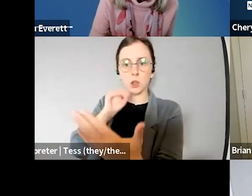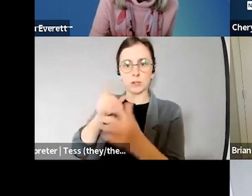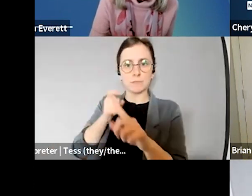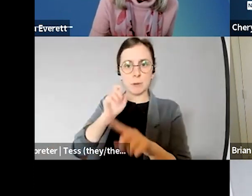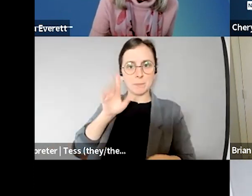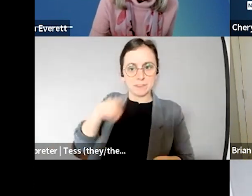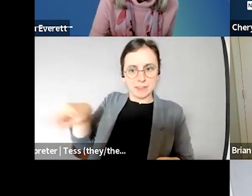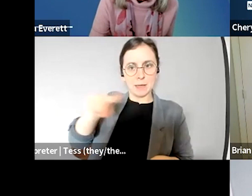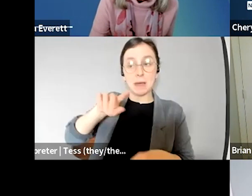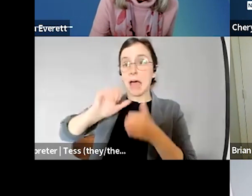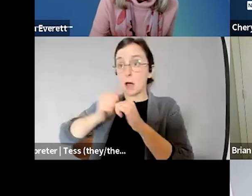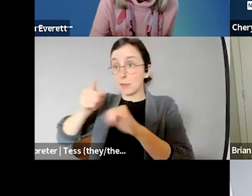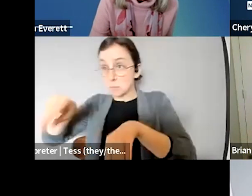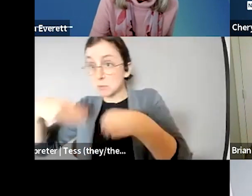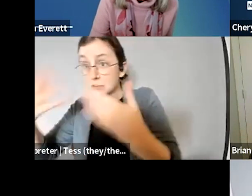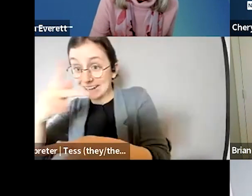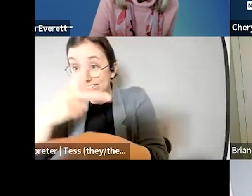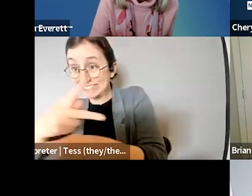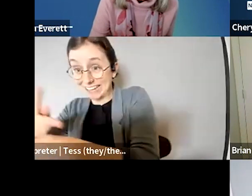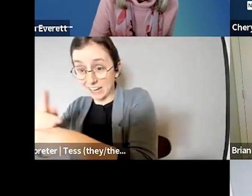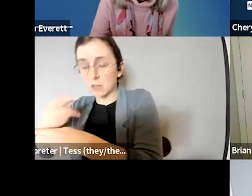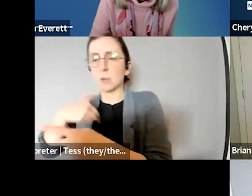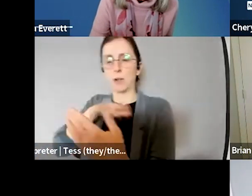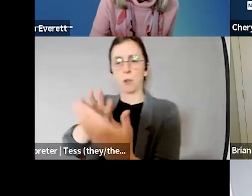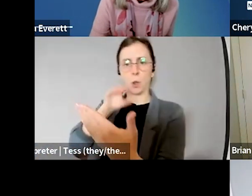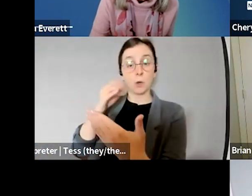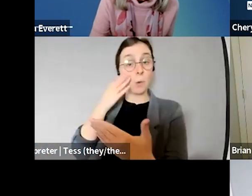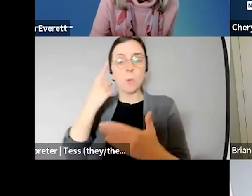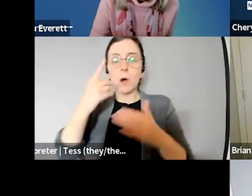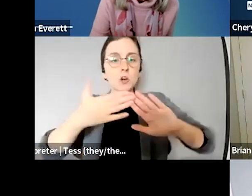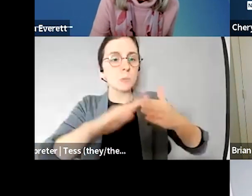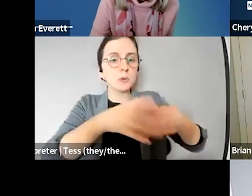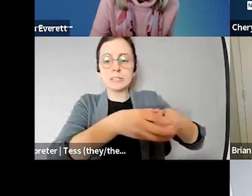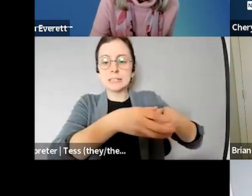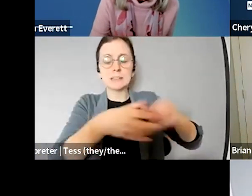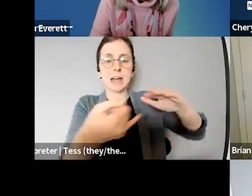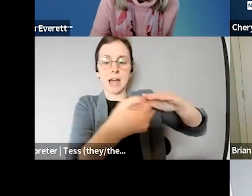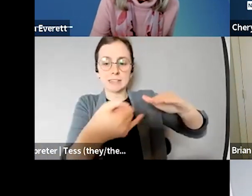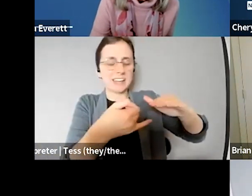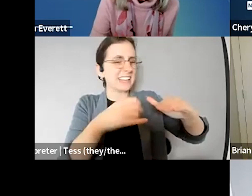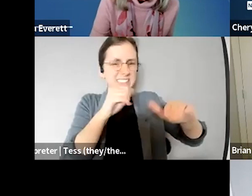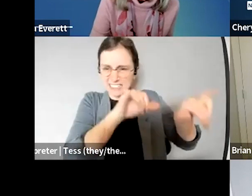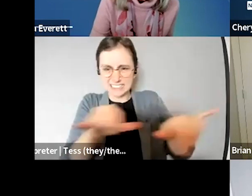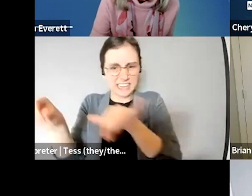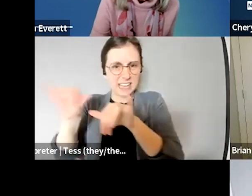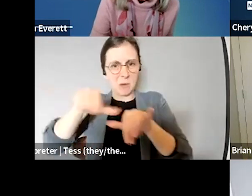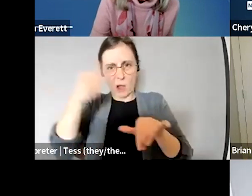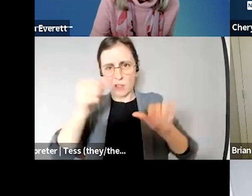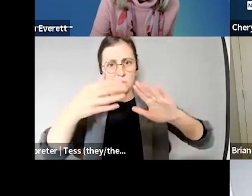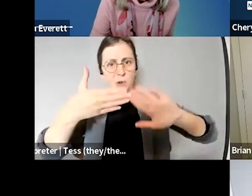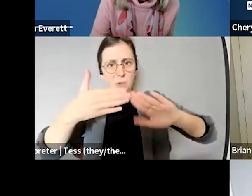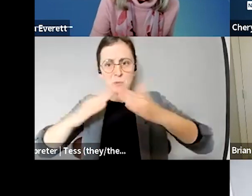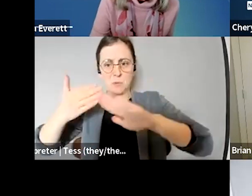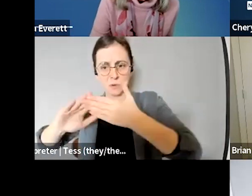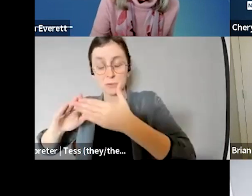provision of care, because as you said, one community is simply one community. And looking at those smaller populations that get a very small chunk